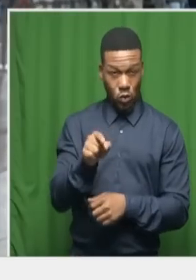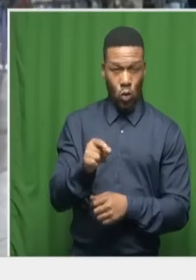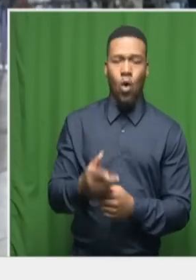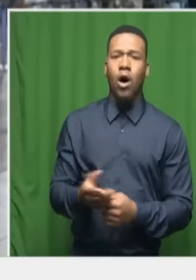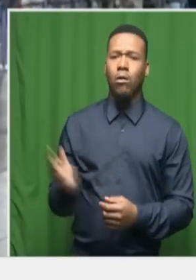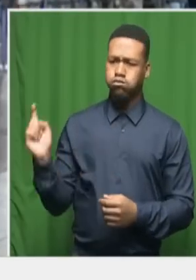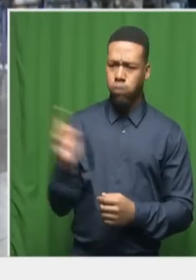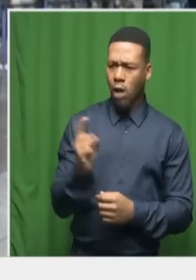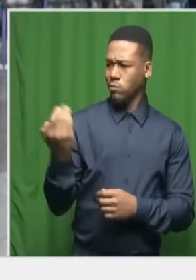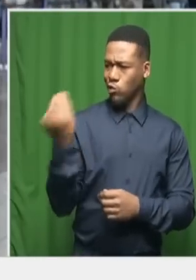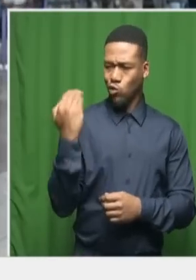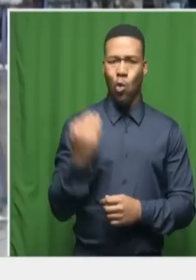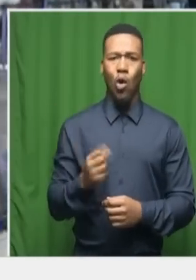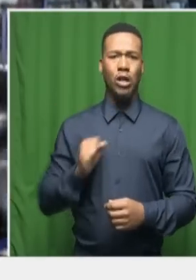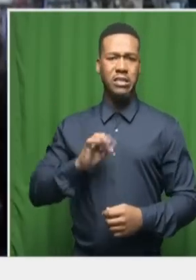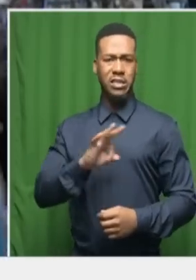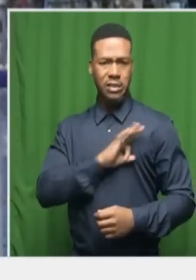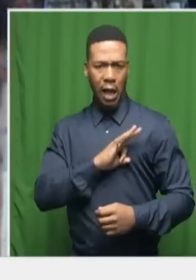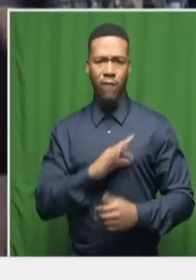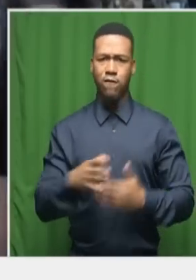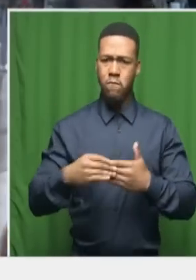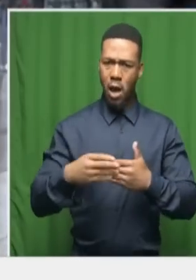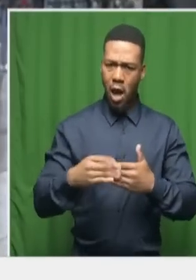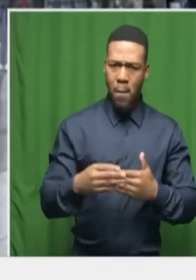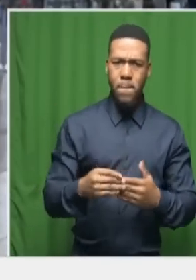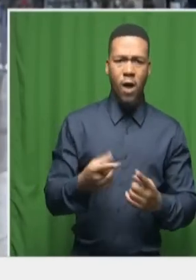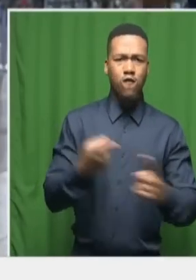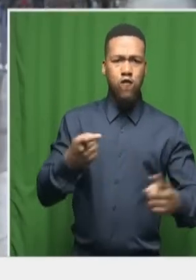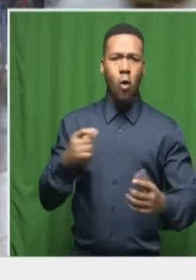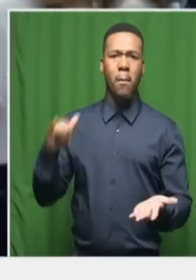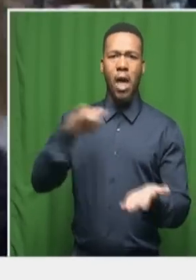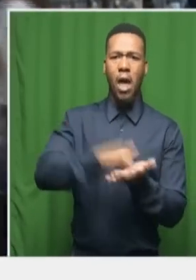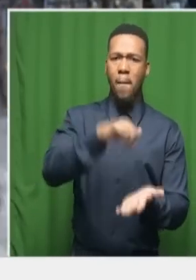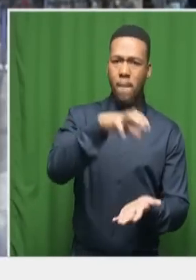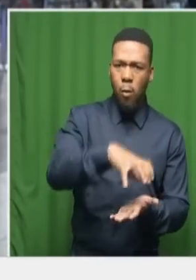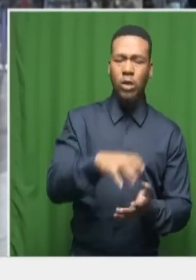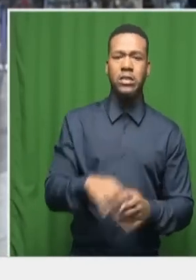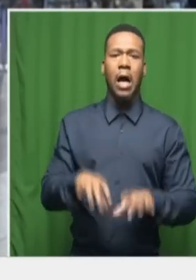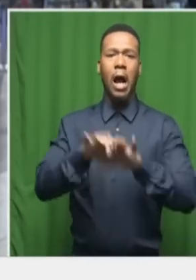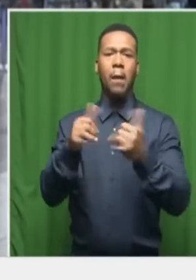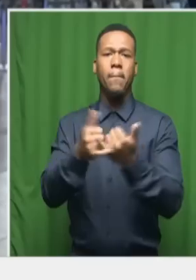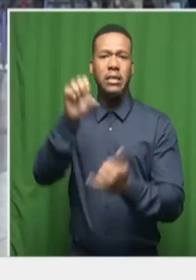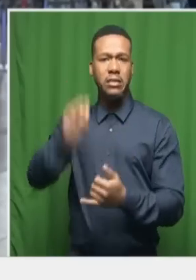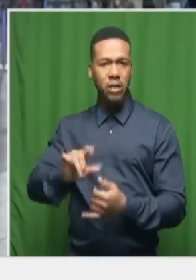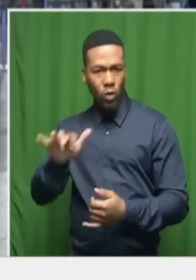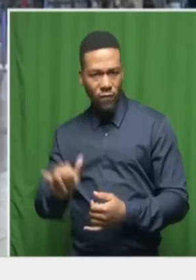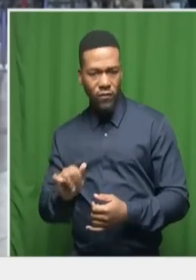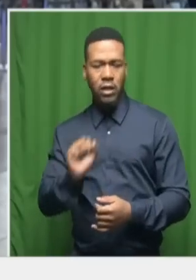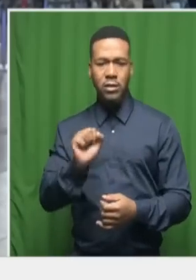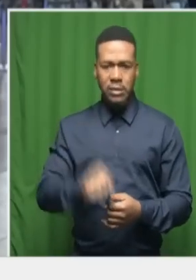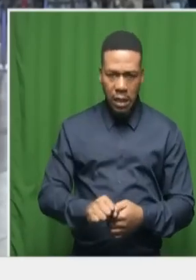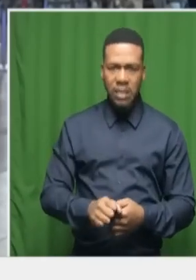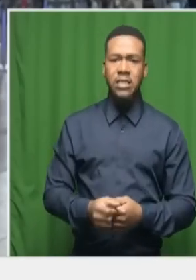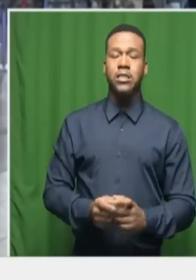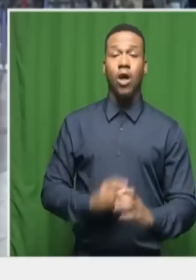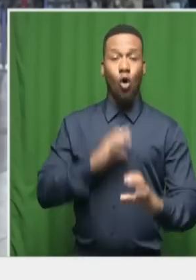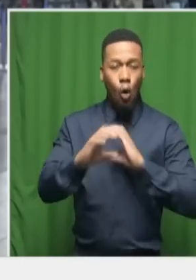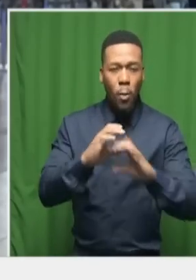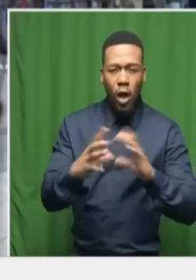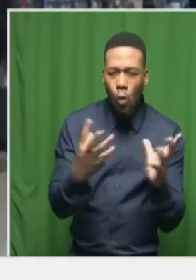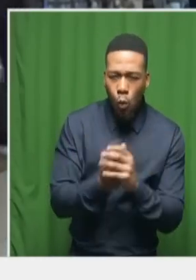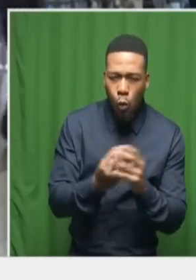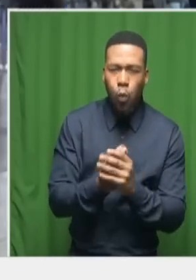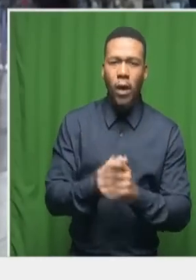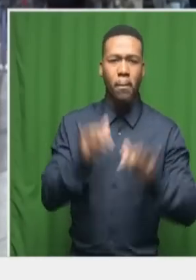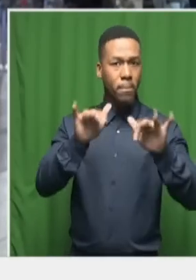staff of OR Tambo, the staff from the airports company South Africa, are just convincing the commuters here on the ground